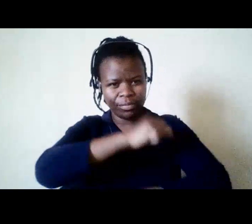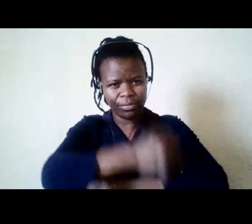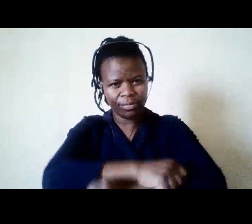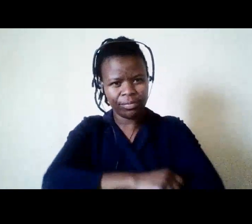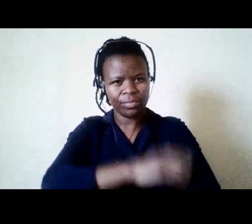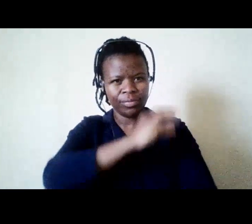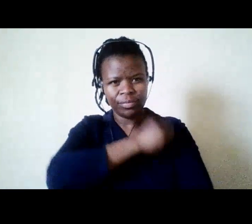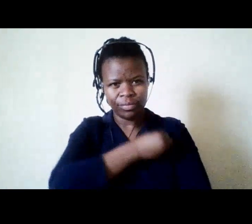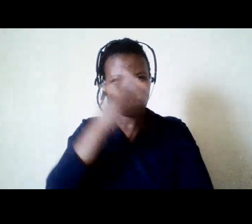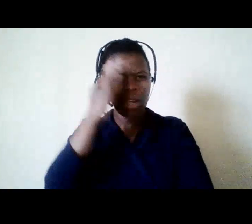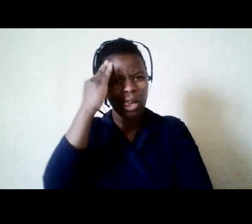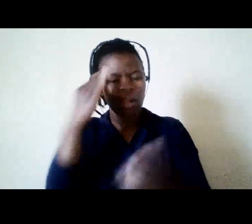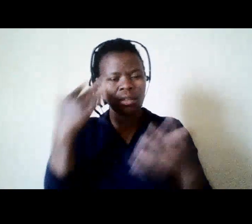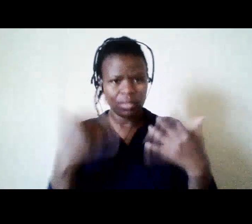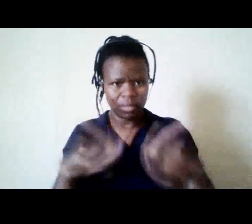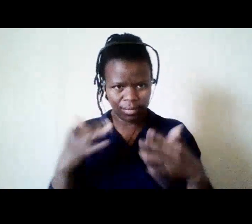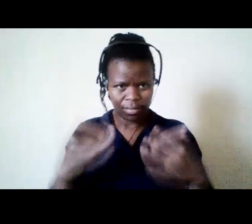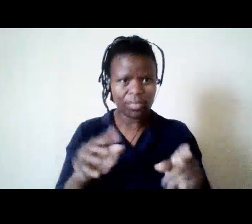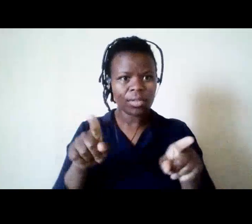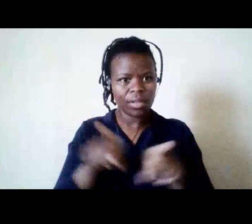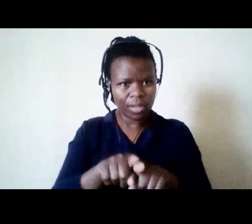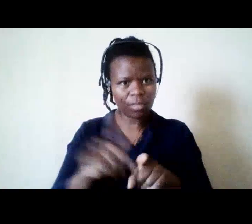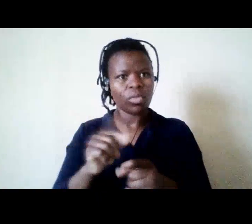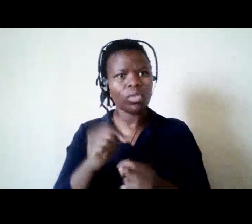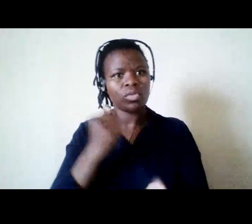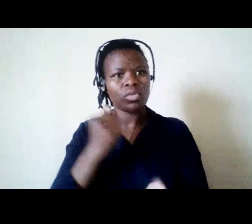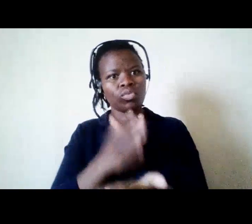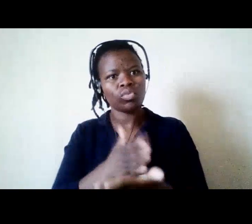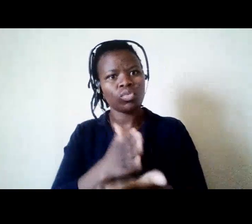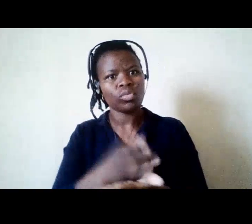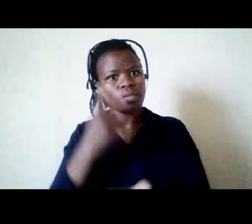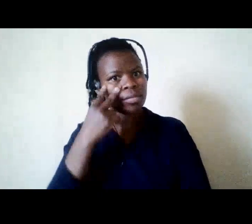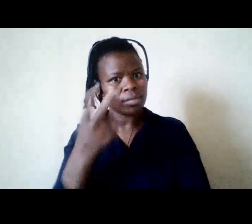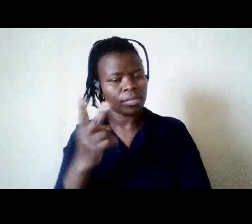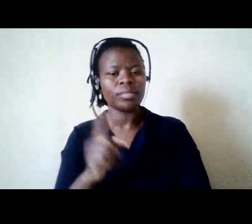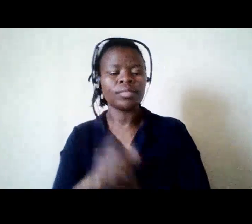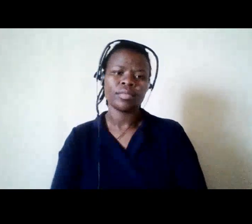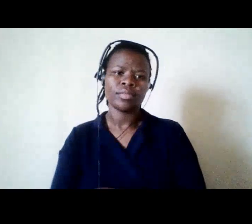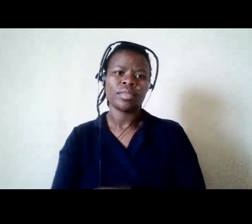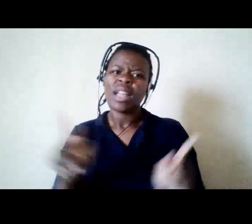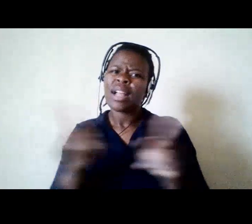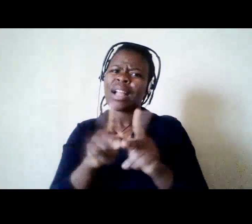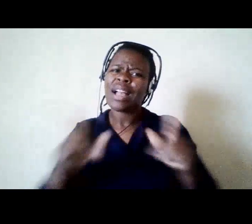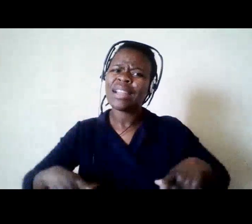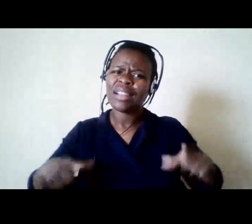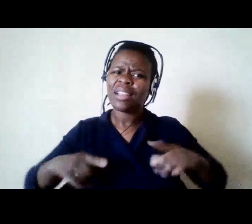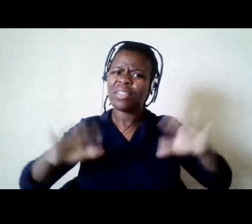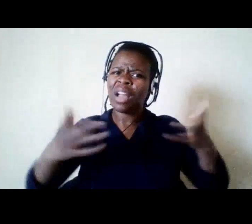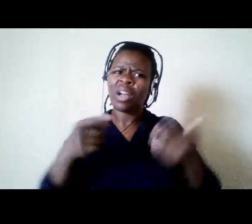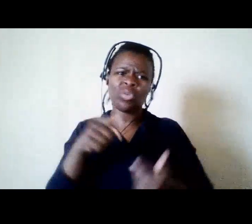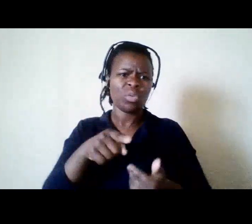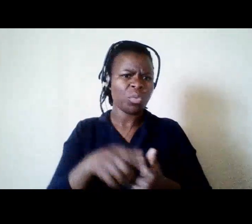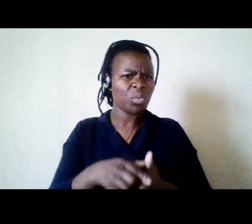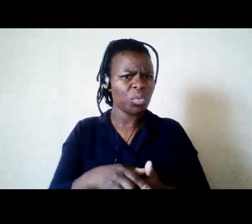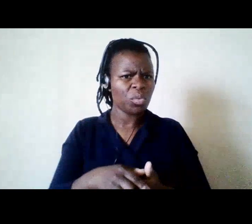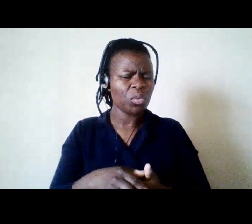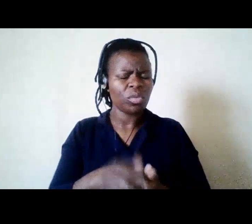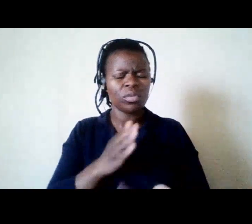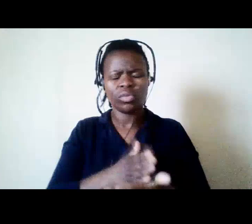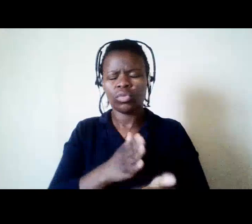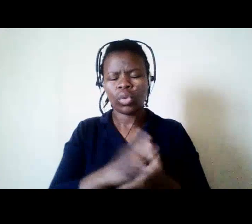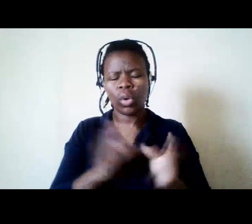sit all day, you're looking at the wall. I mean, what kind of life is that? Yes. It's not a life of